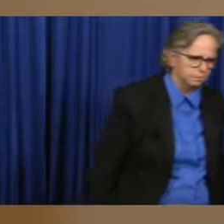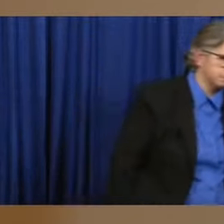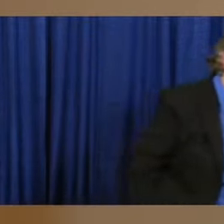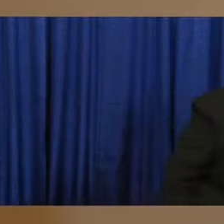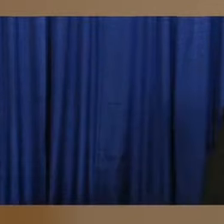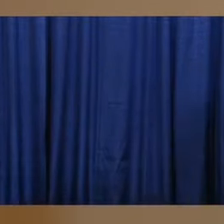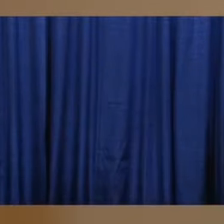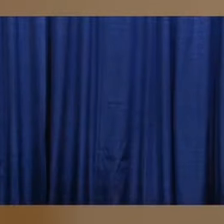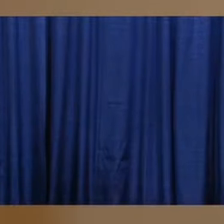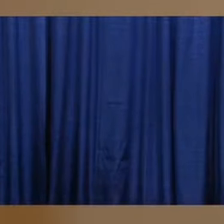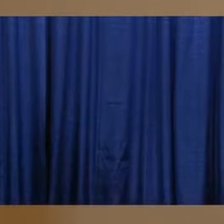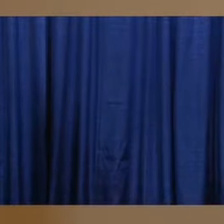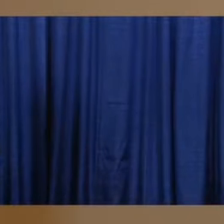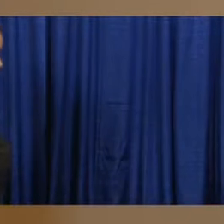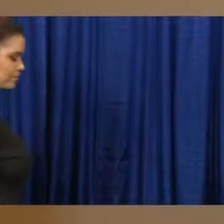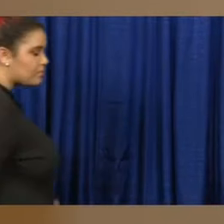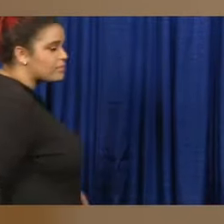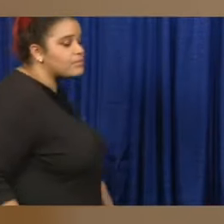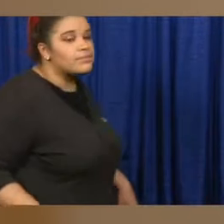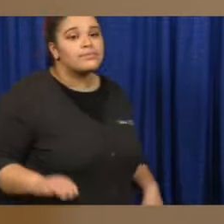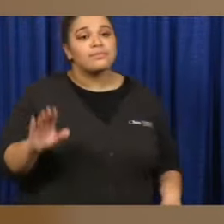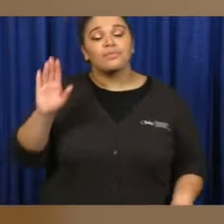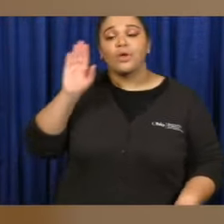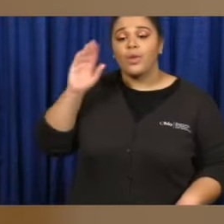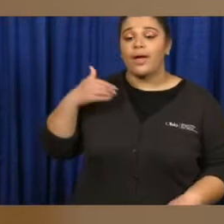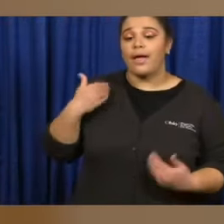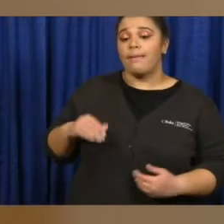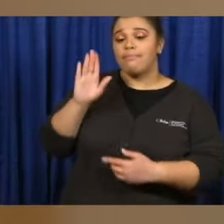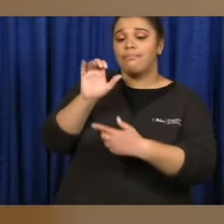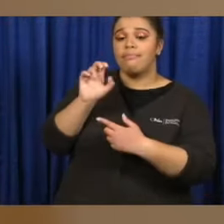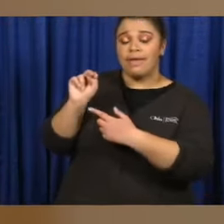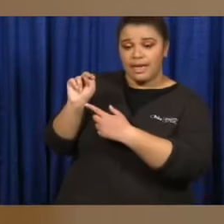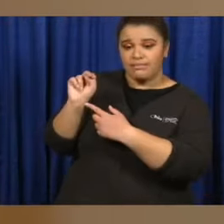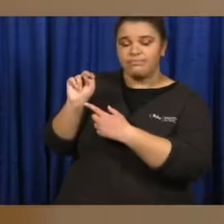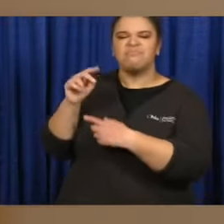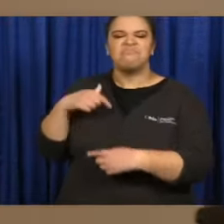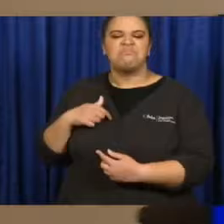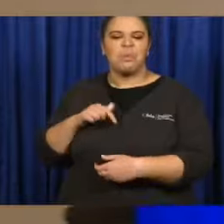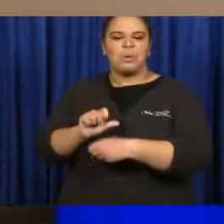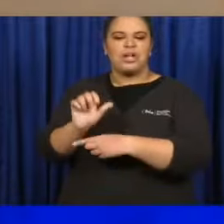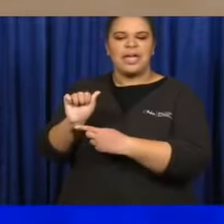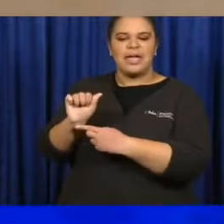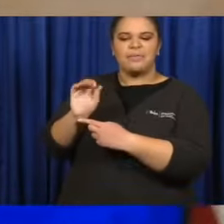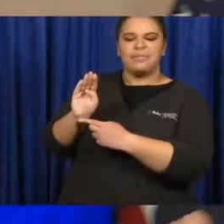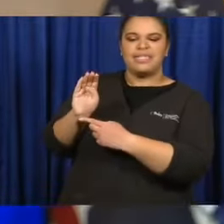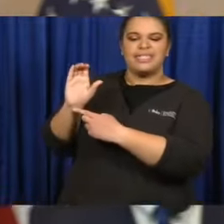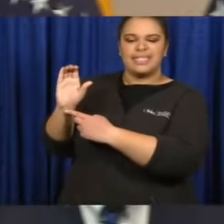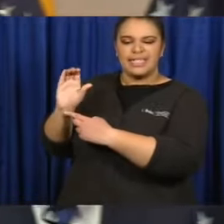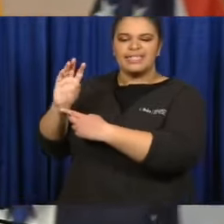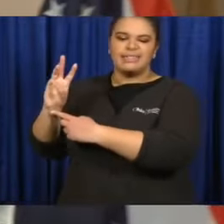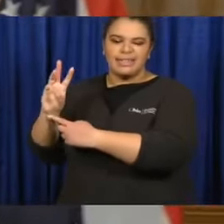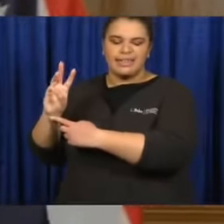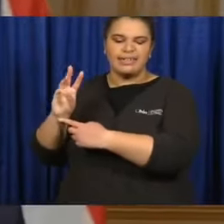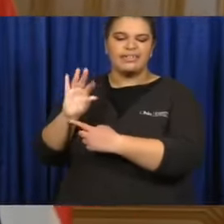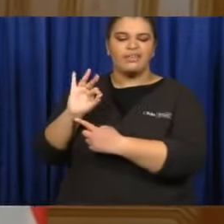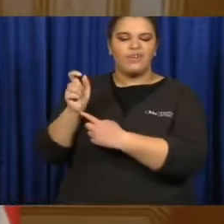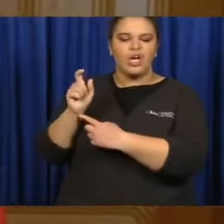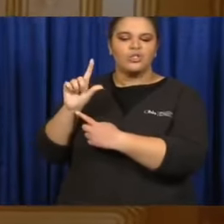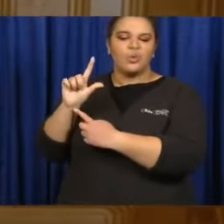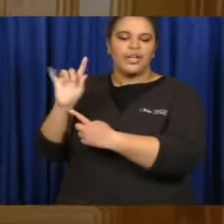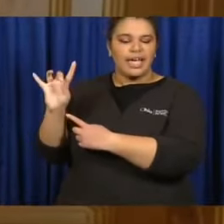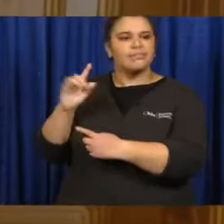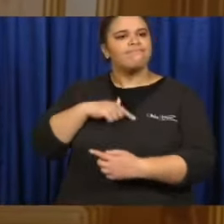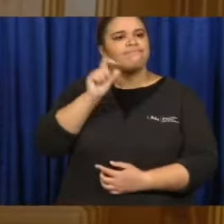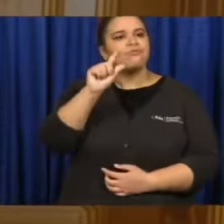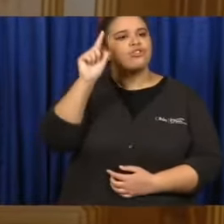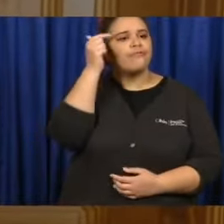Hello, Ben Garbrick from ABC 6 and Fox 28. My question is actually for Governor DeWine. One perhaps unintended consequence of